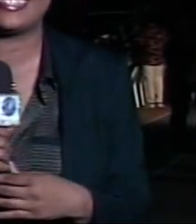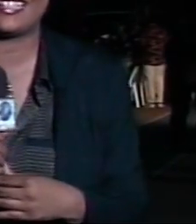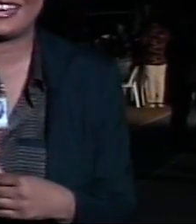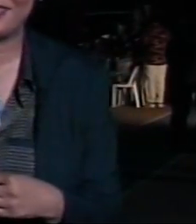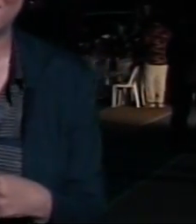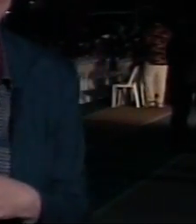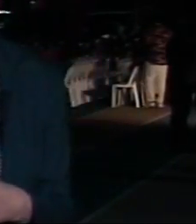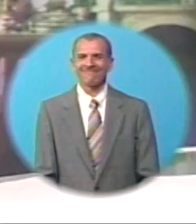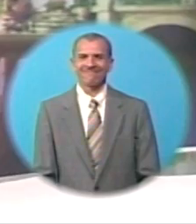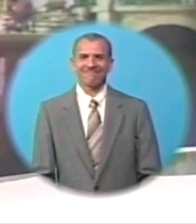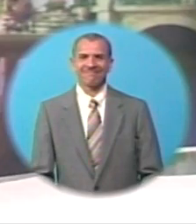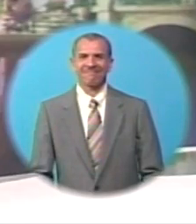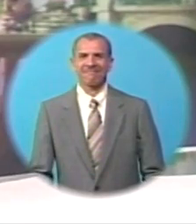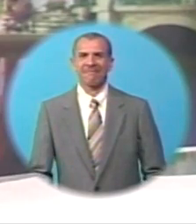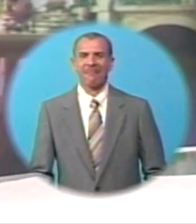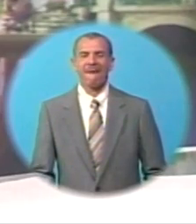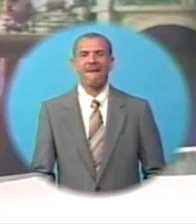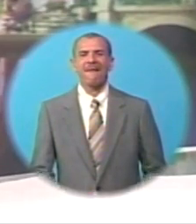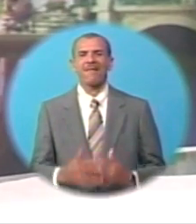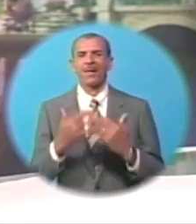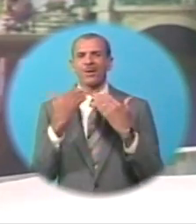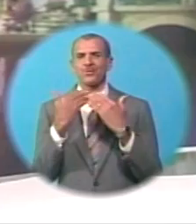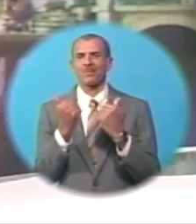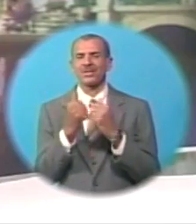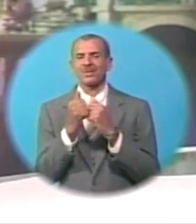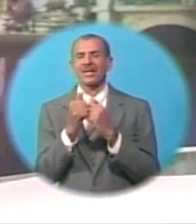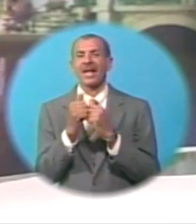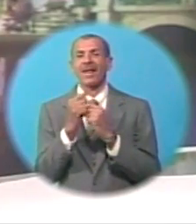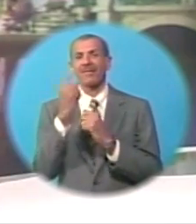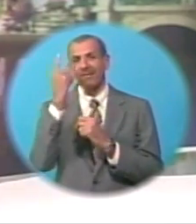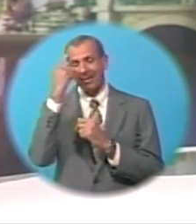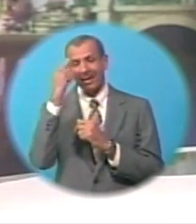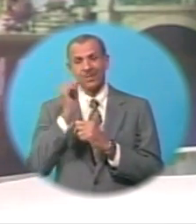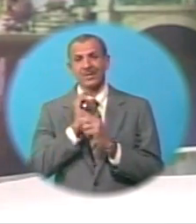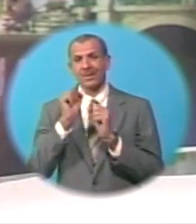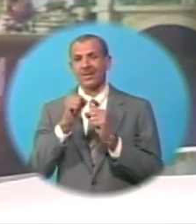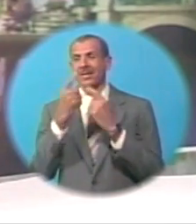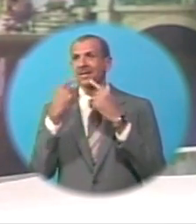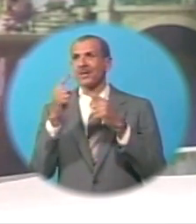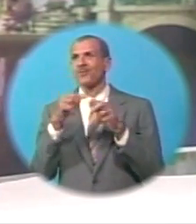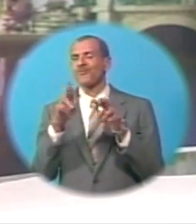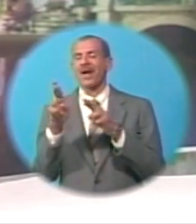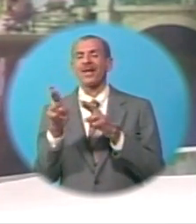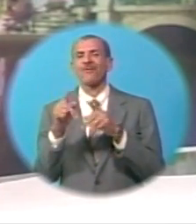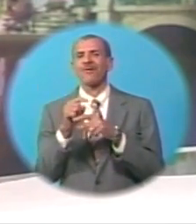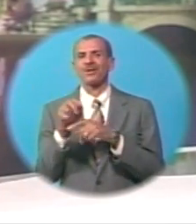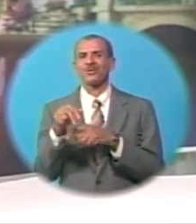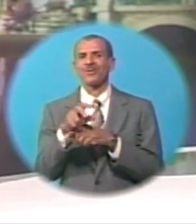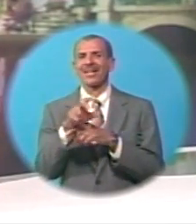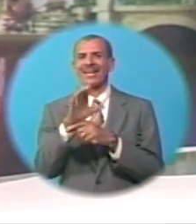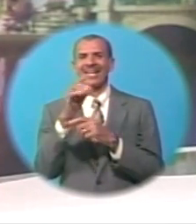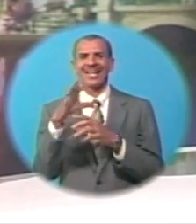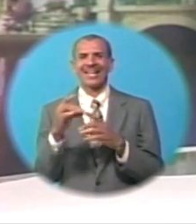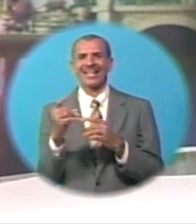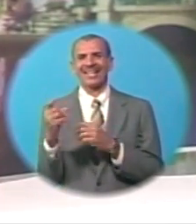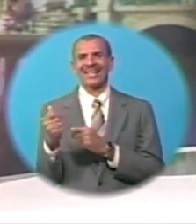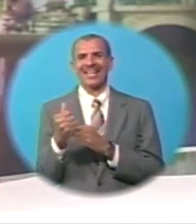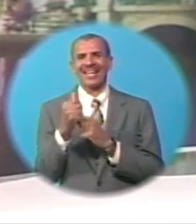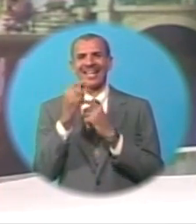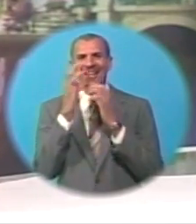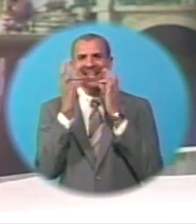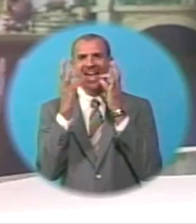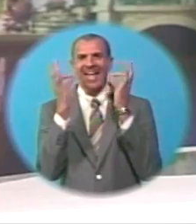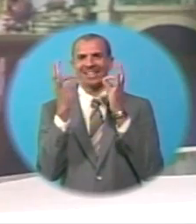National Stadium. Thank you very much, Lisa. And to think I was about to declare you ready for Stray Cats as you wanted to go. Our